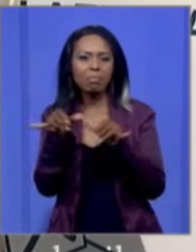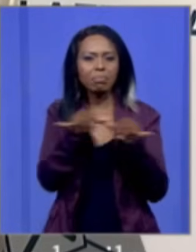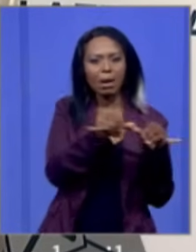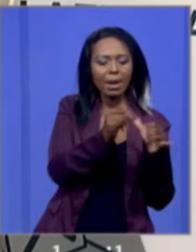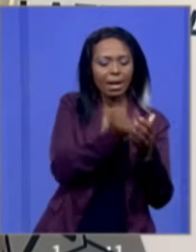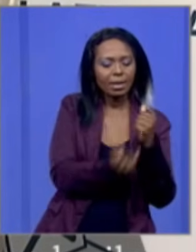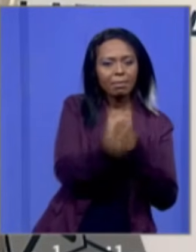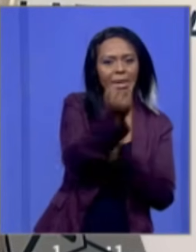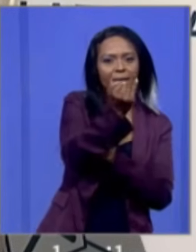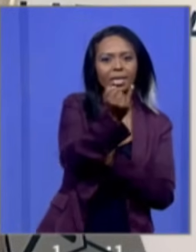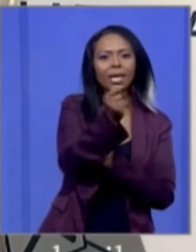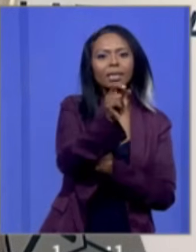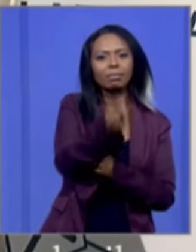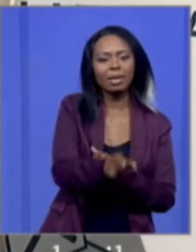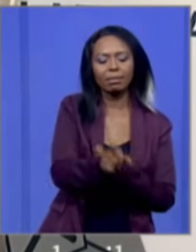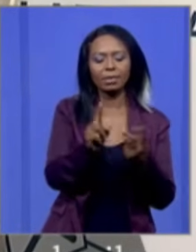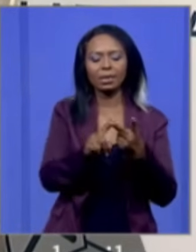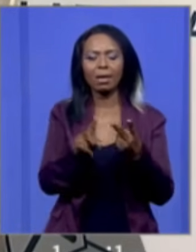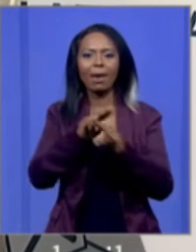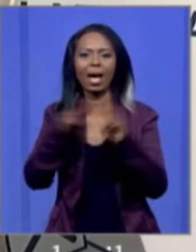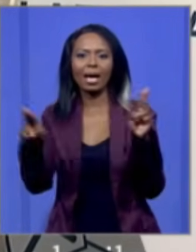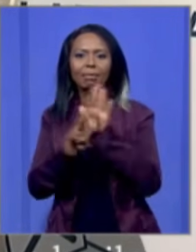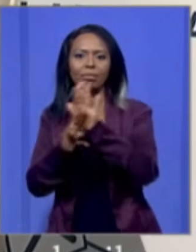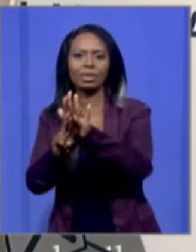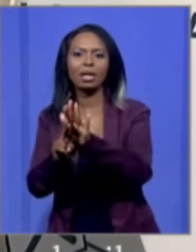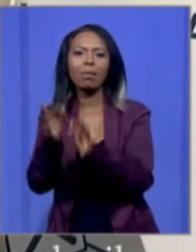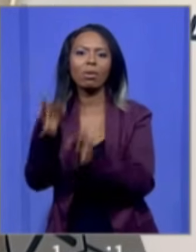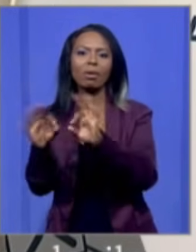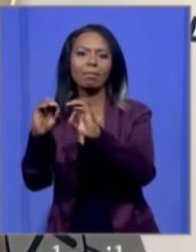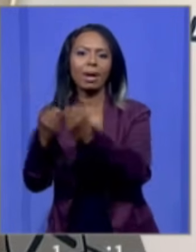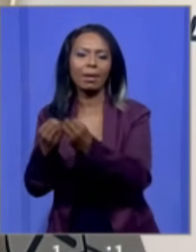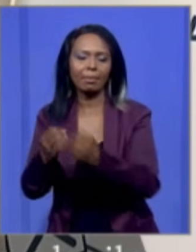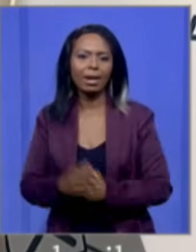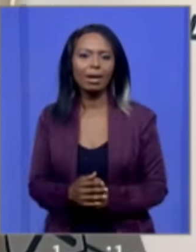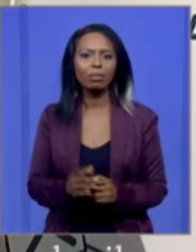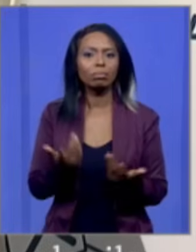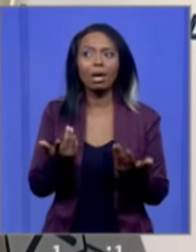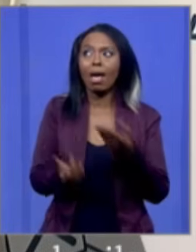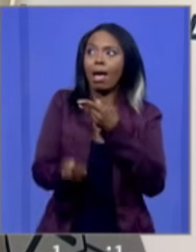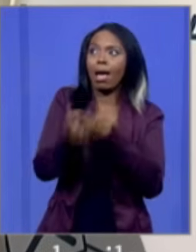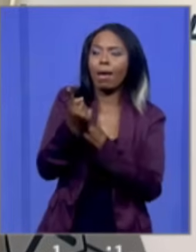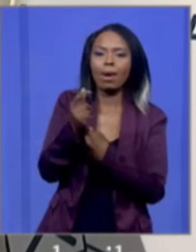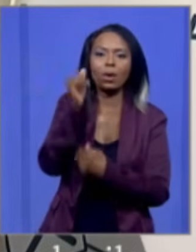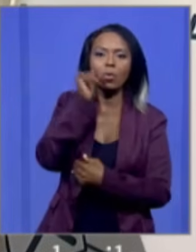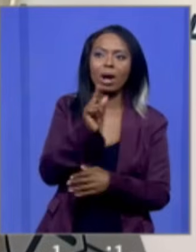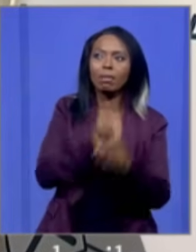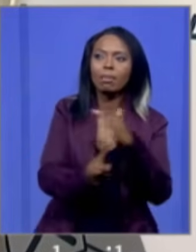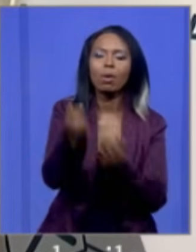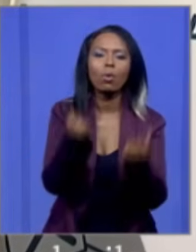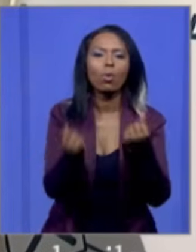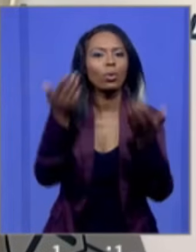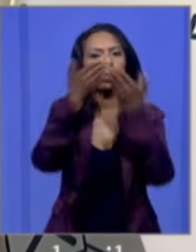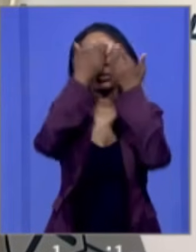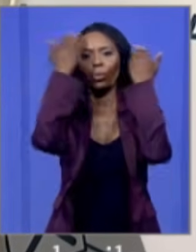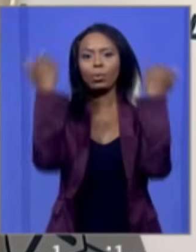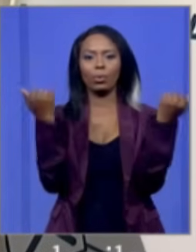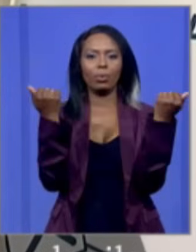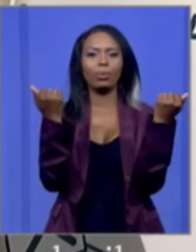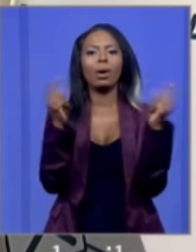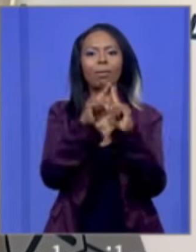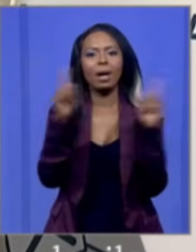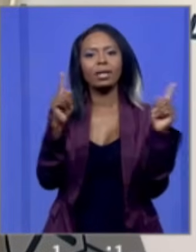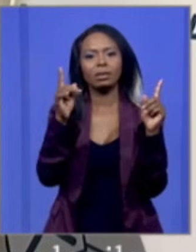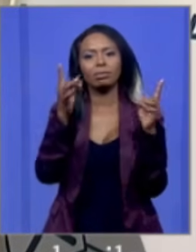independent candidates and unrepresented parties. We don't know when that case will be heard. Directions are yet to